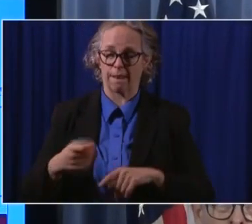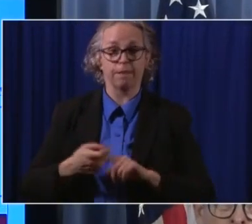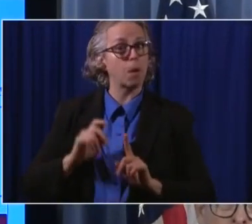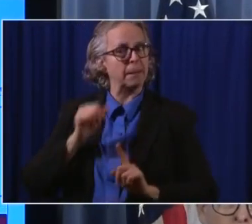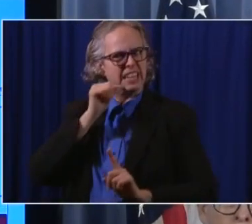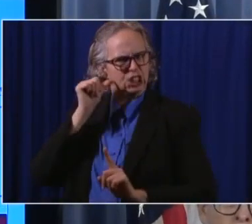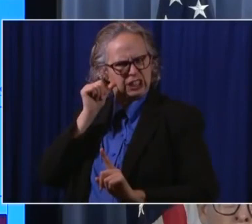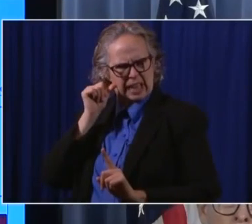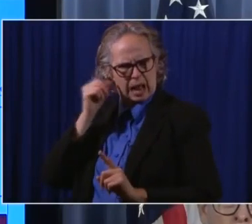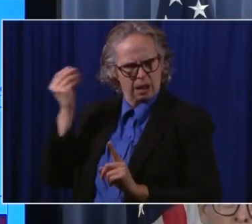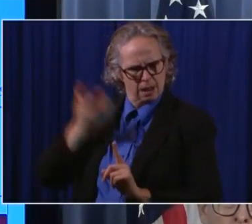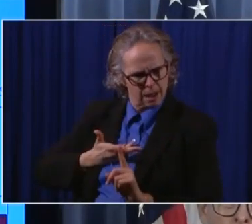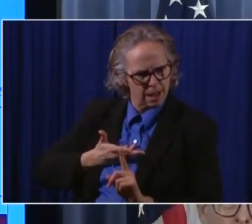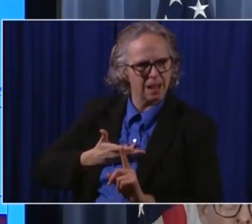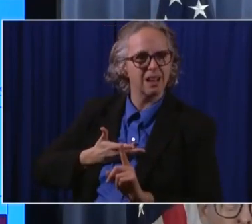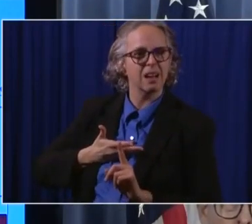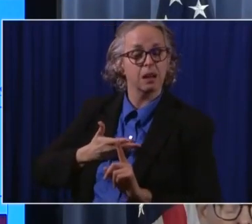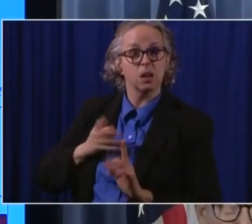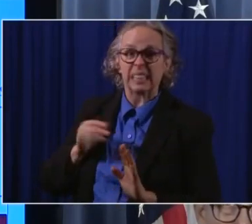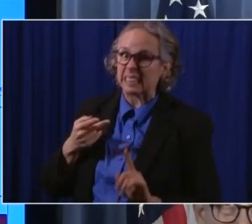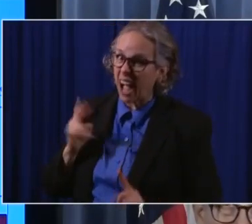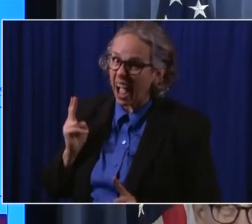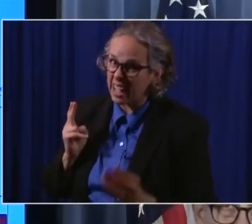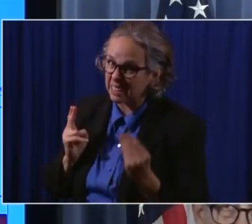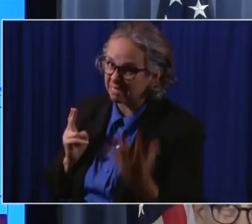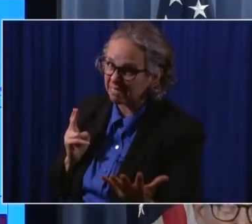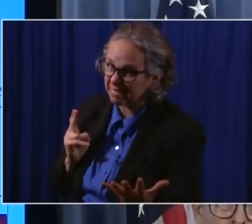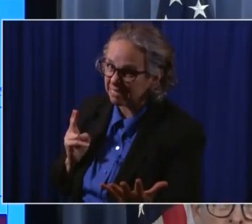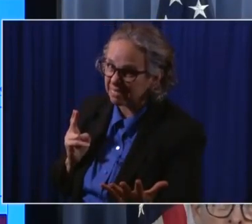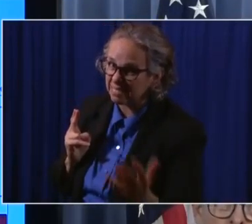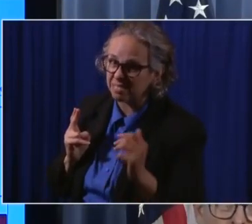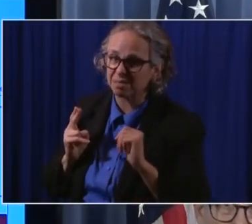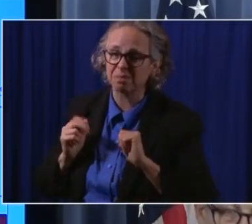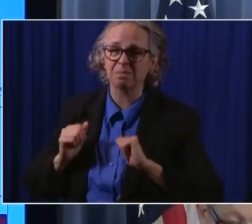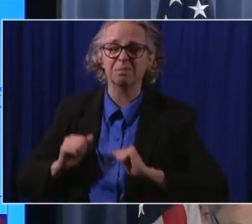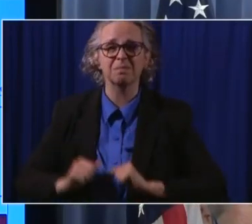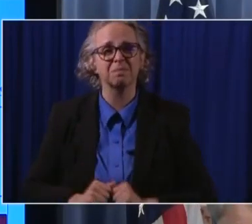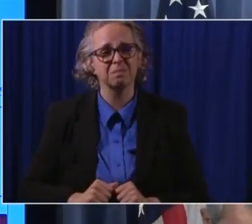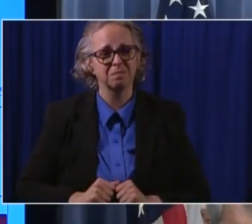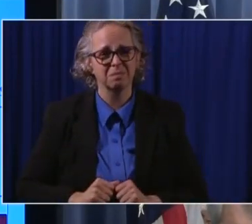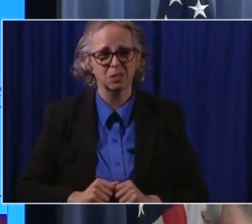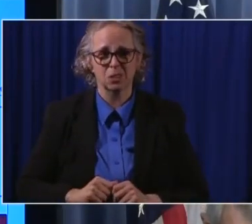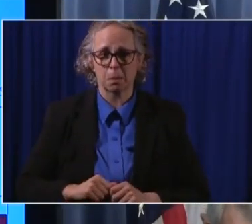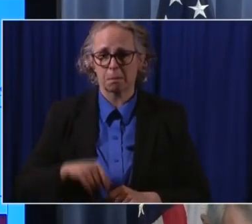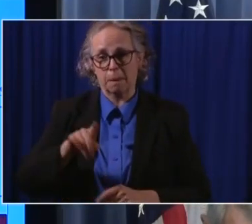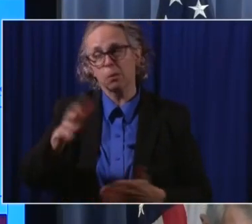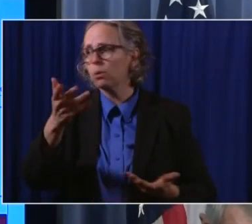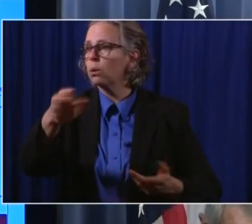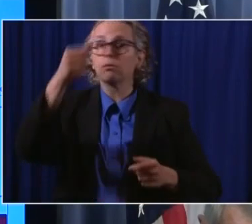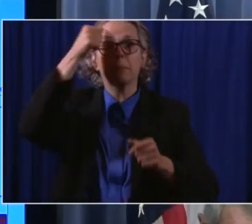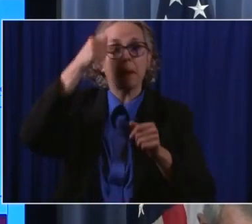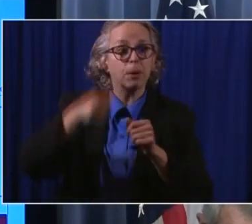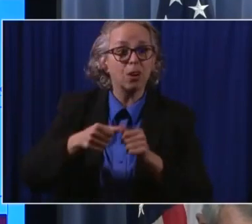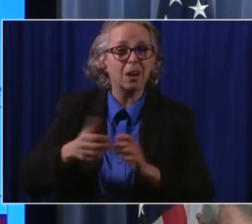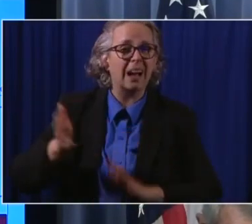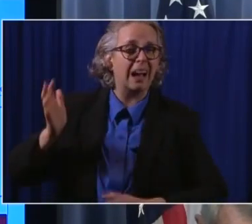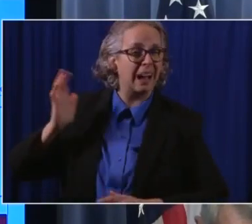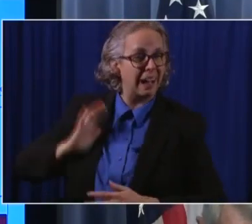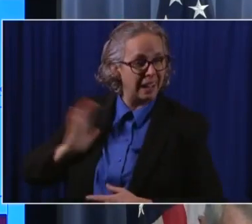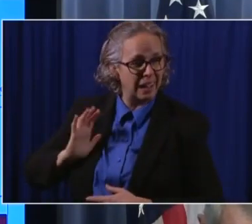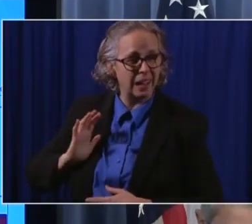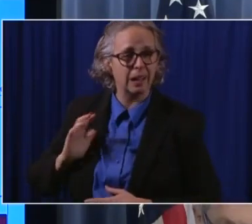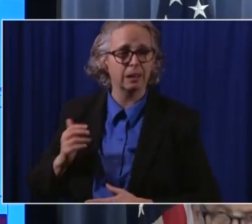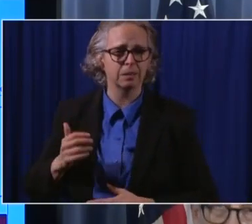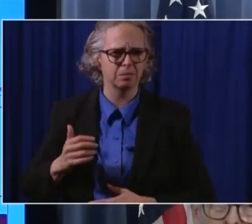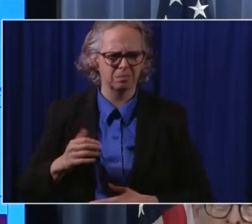remains a very high number. As you recall, we said that Tuesday we